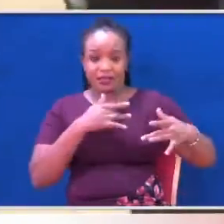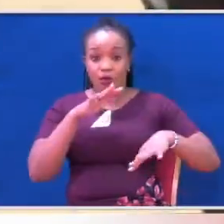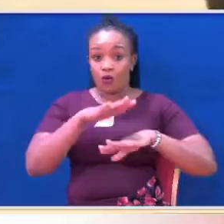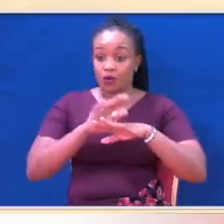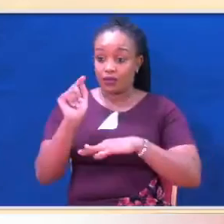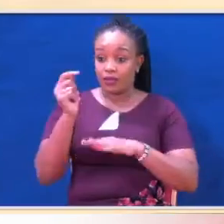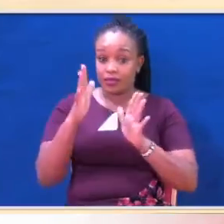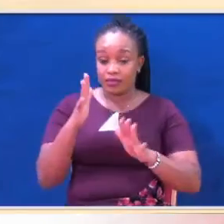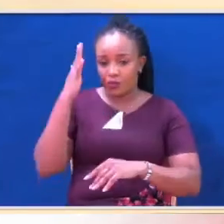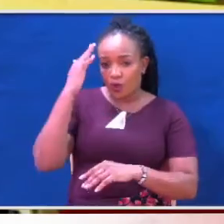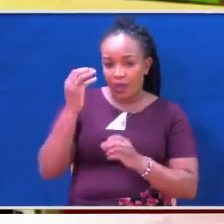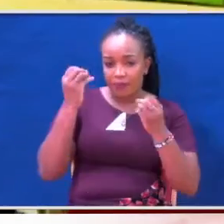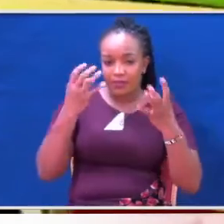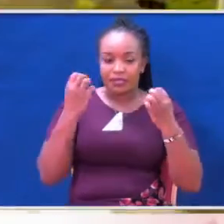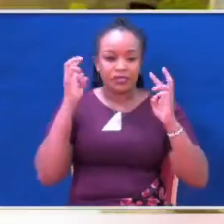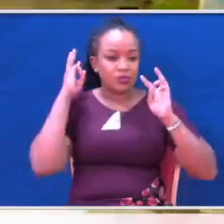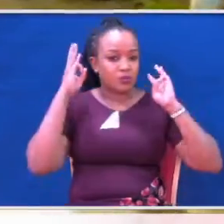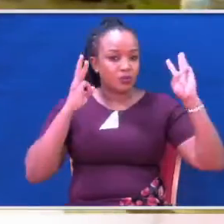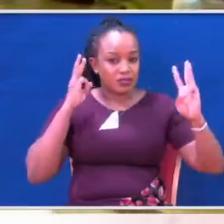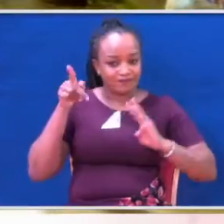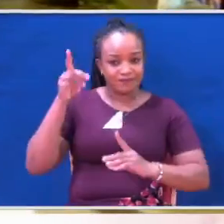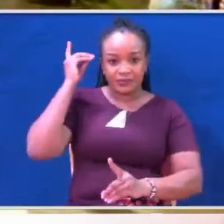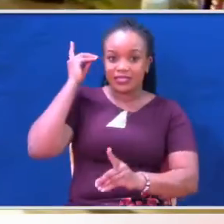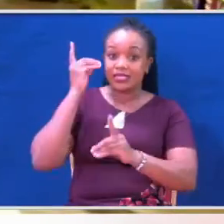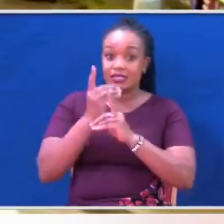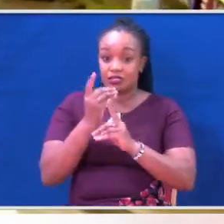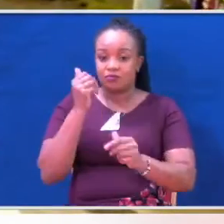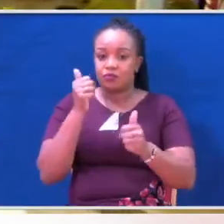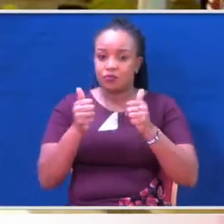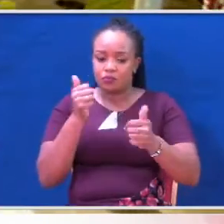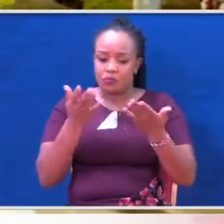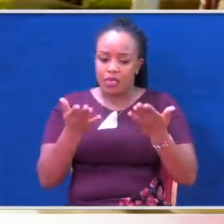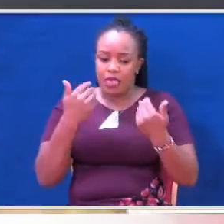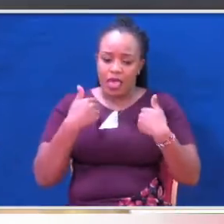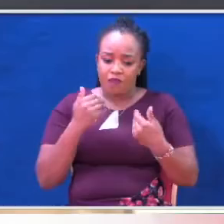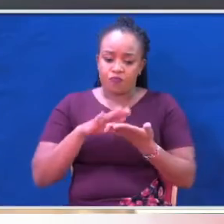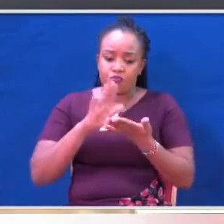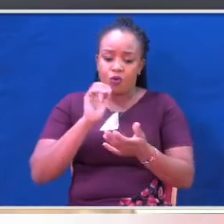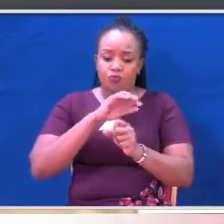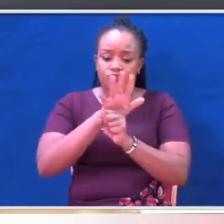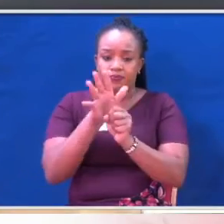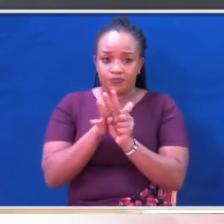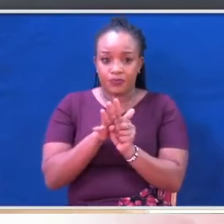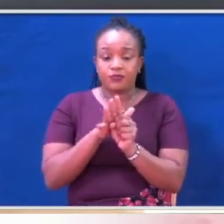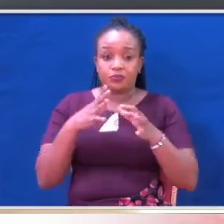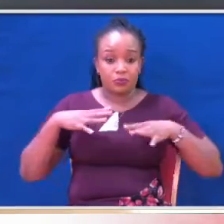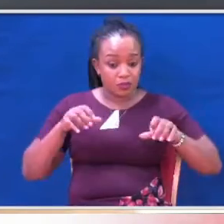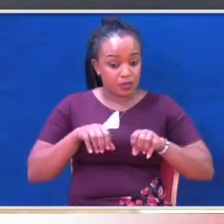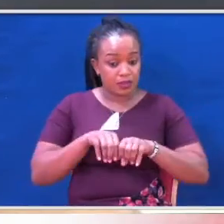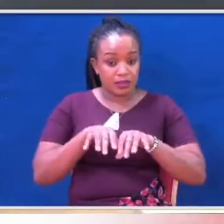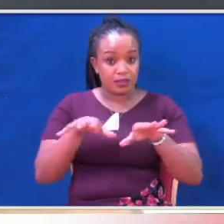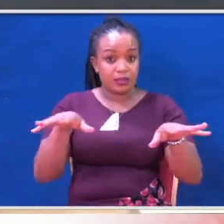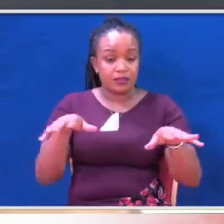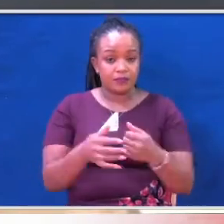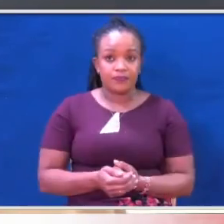the majority worried the move may lead to a surge in COVID-19 cases. Usafiri wa